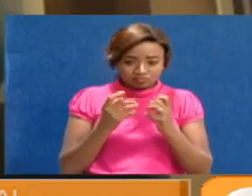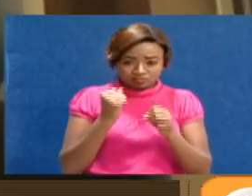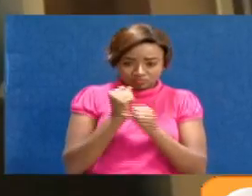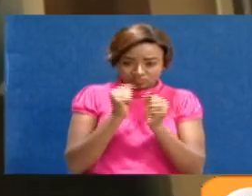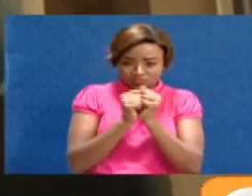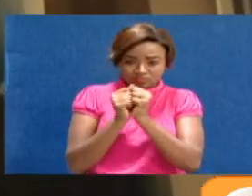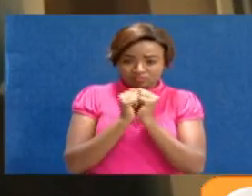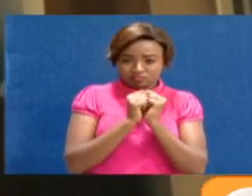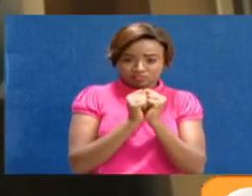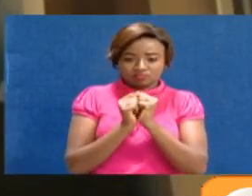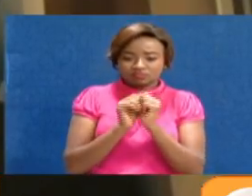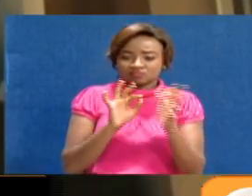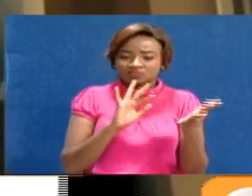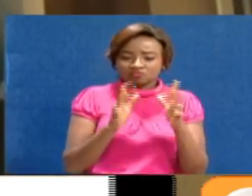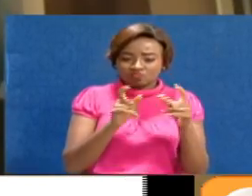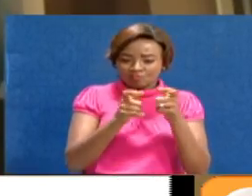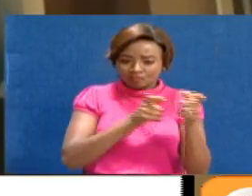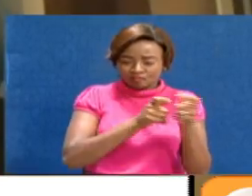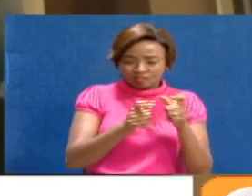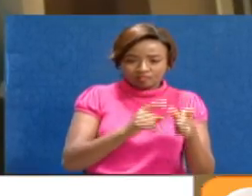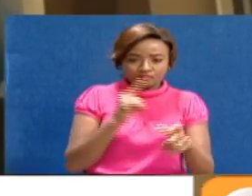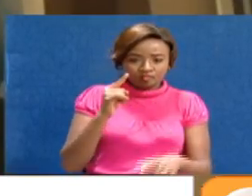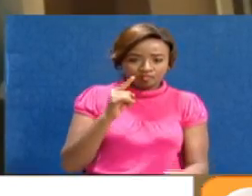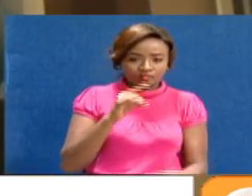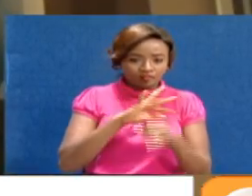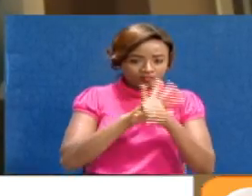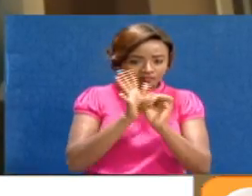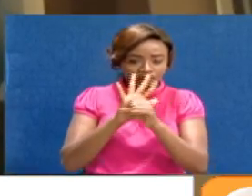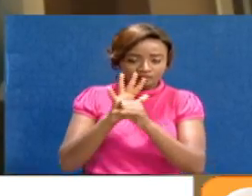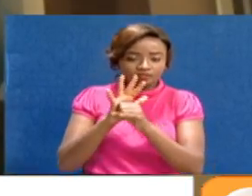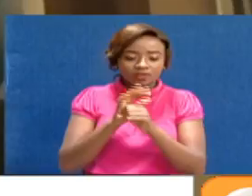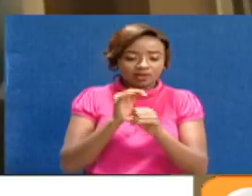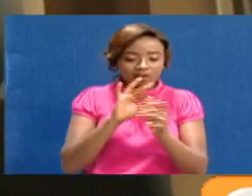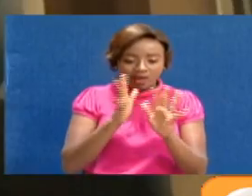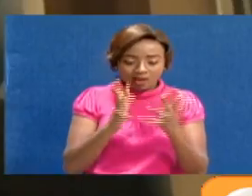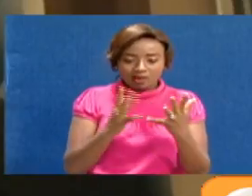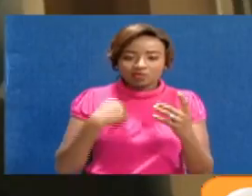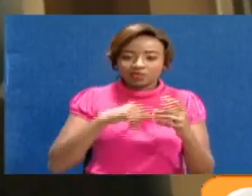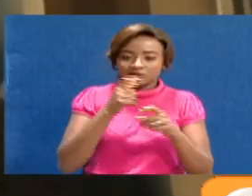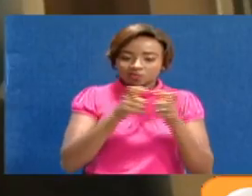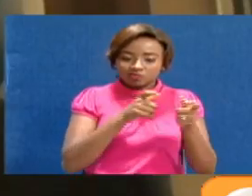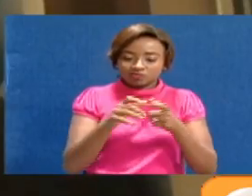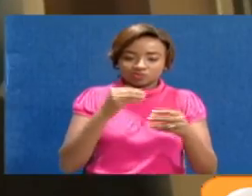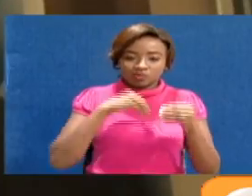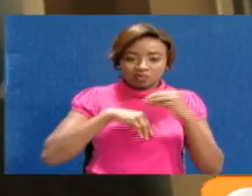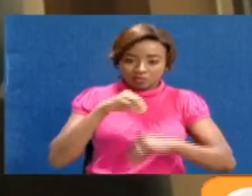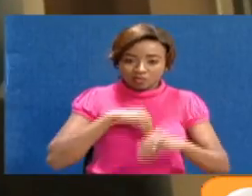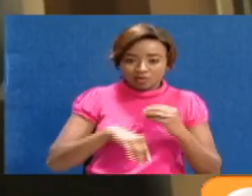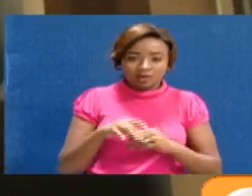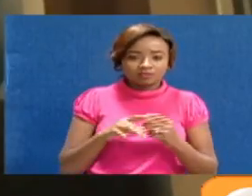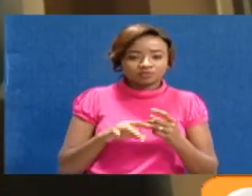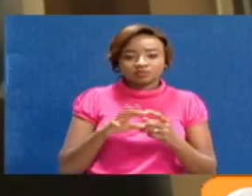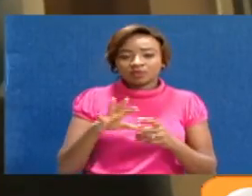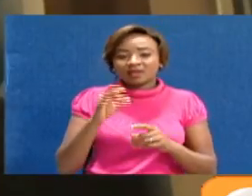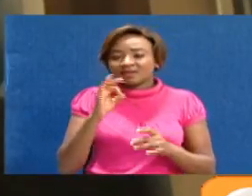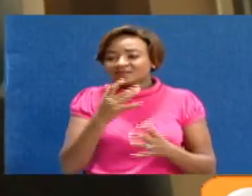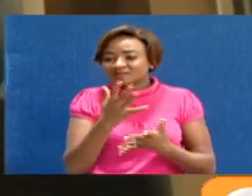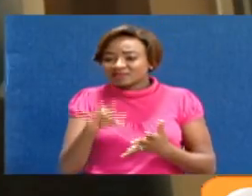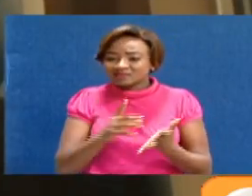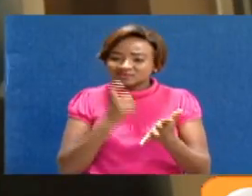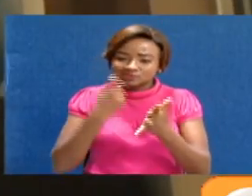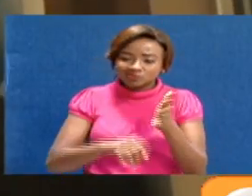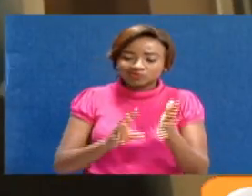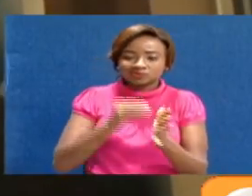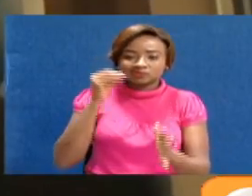mitigate corruption risks. And one way to doing it is to really start doing away with hidden contracts, overpricing, you know,